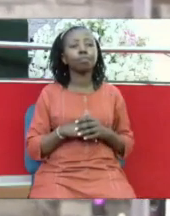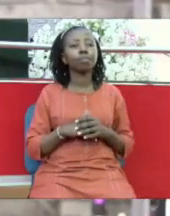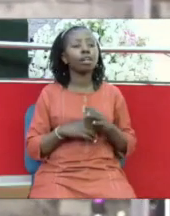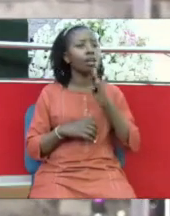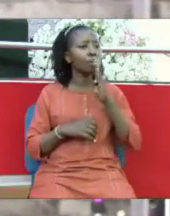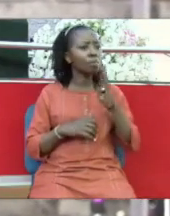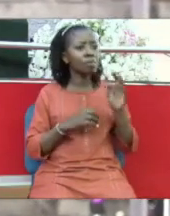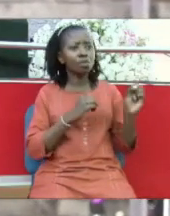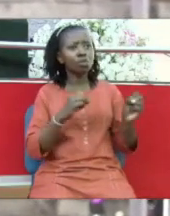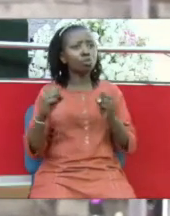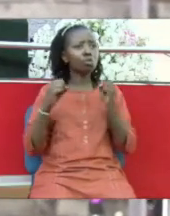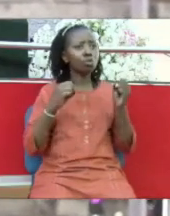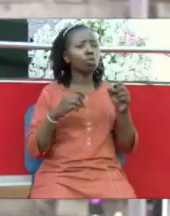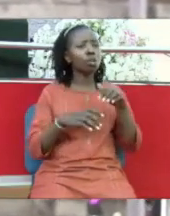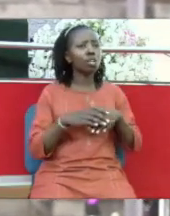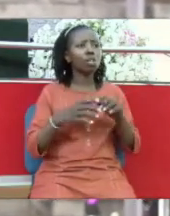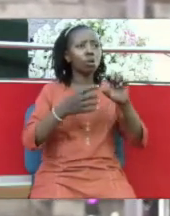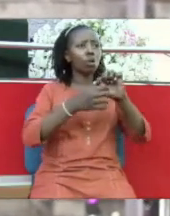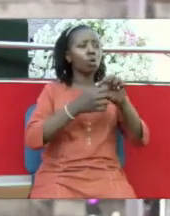strong in your connection with Him.